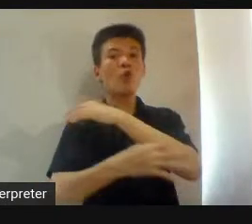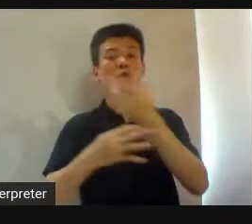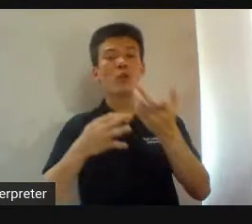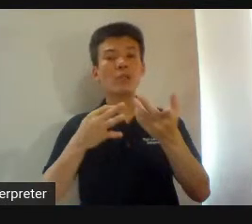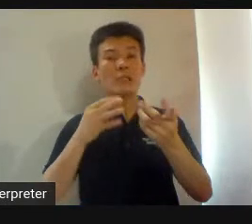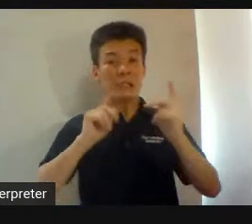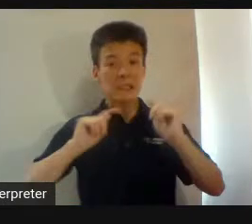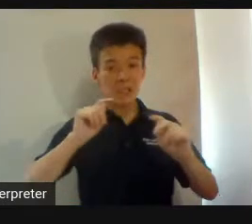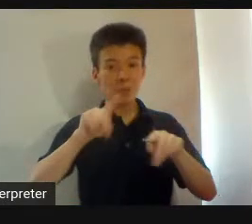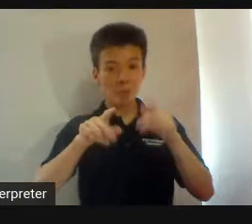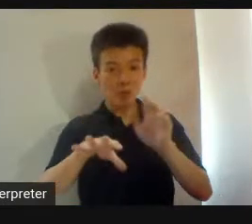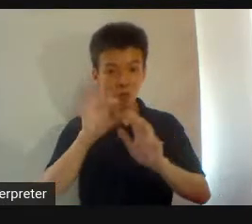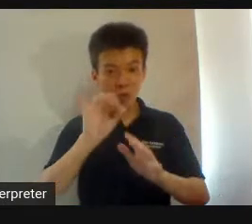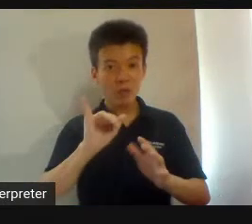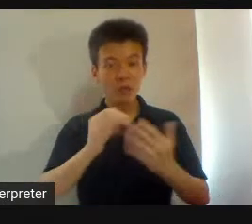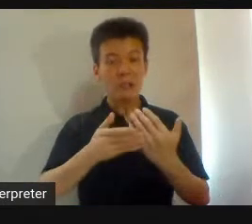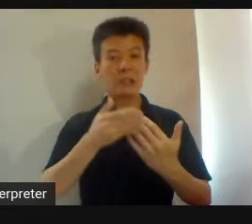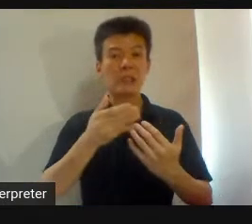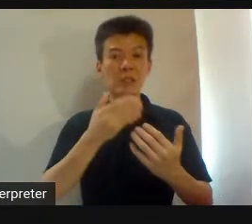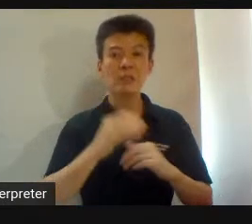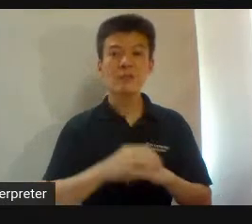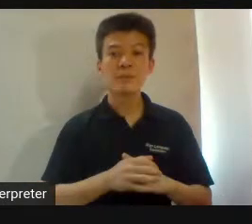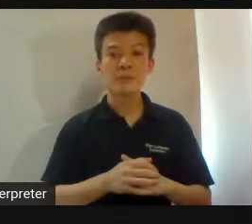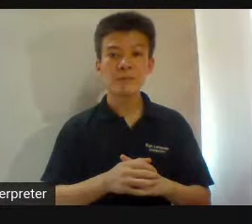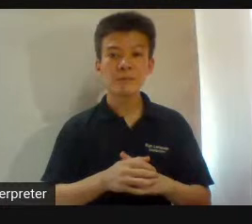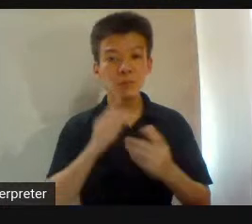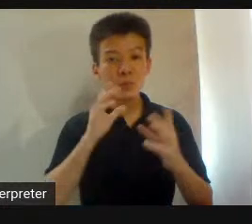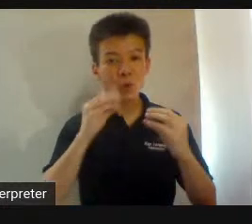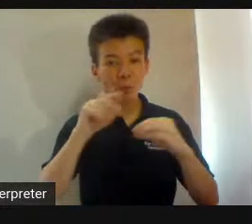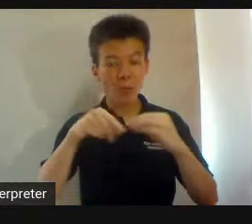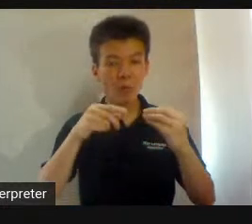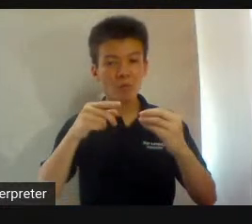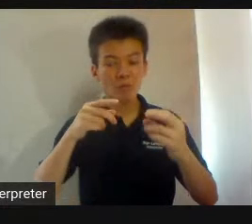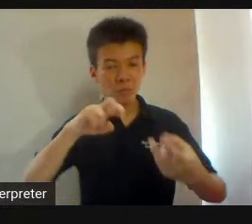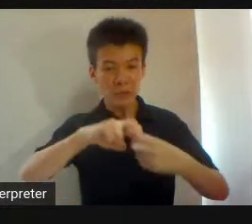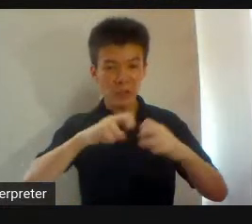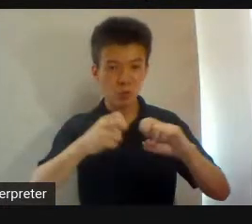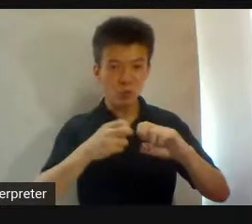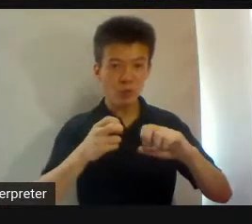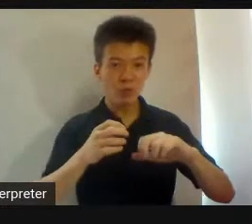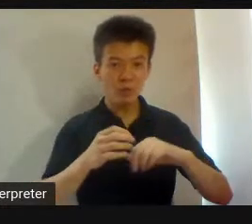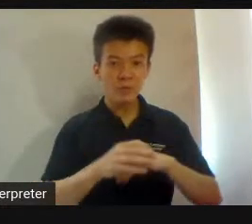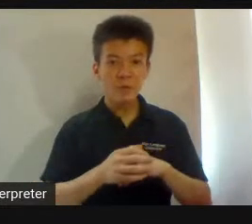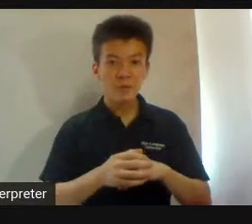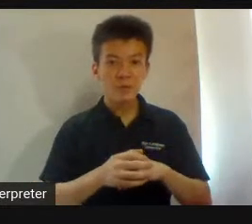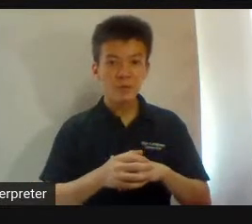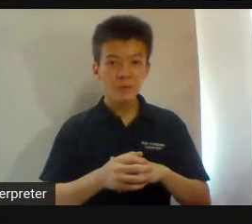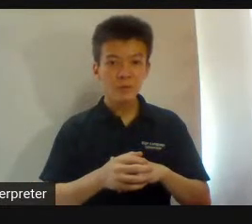people actually find that it's easier to talk about issues that